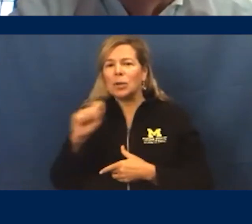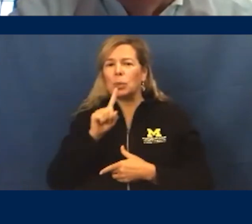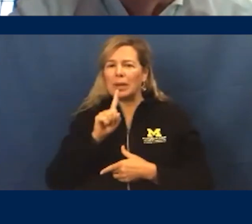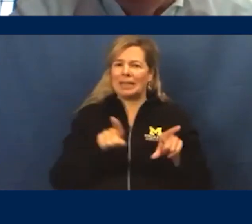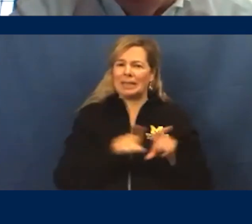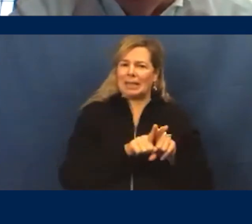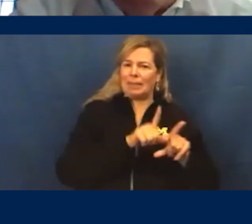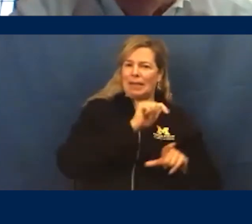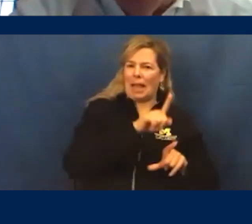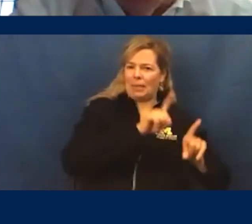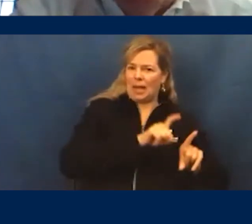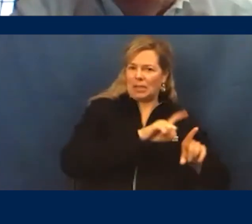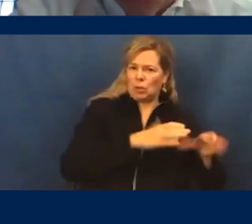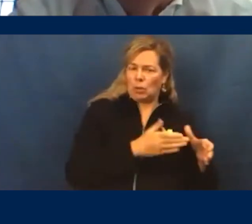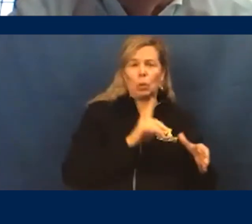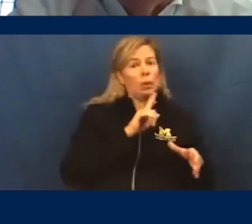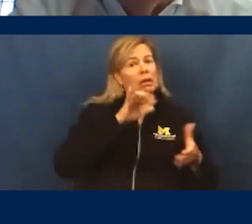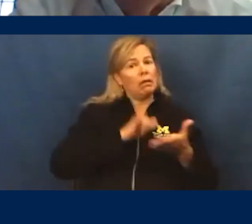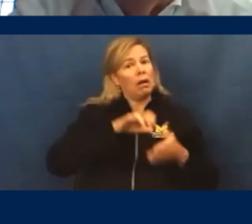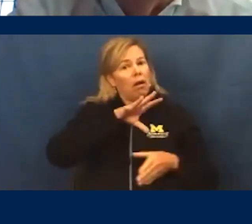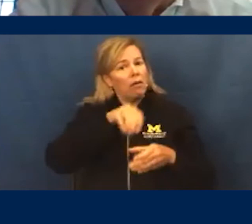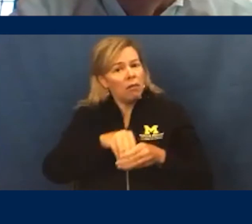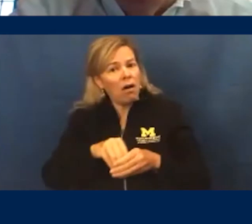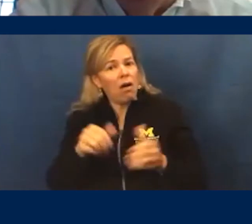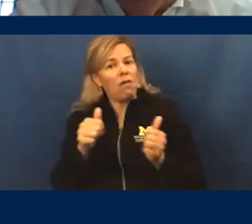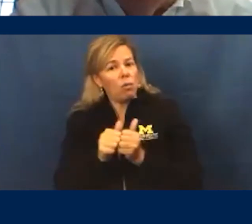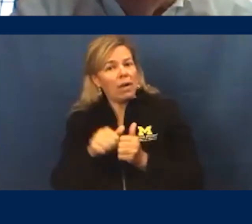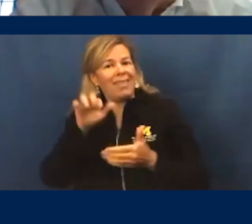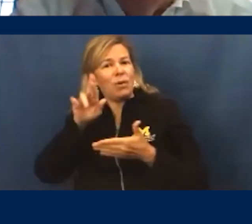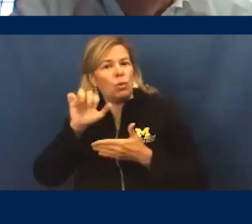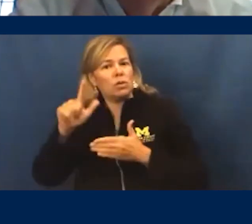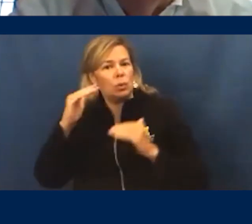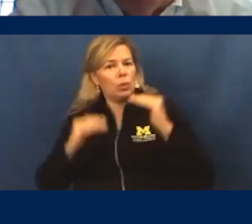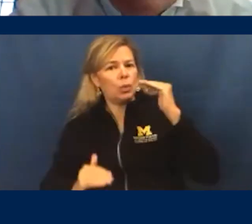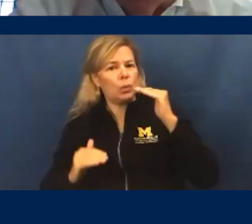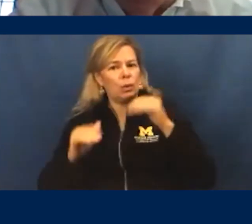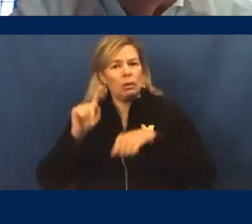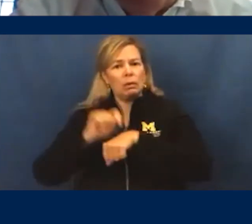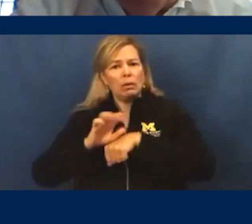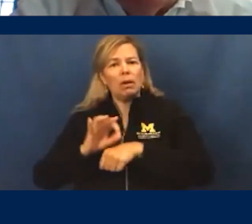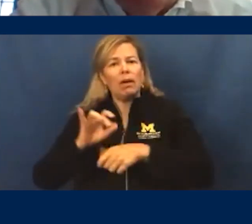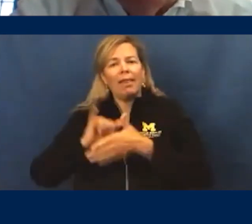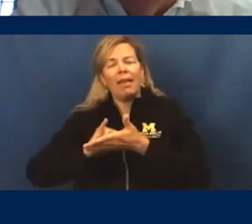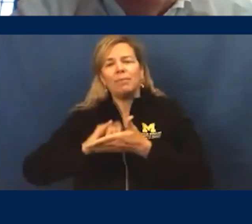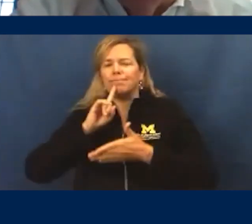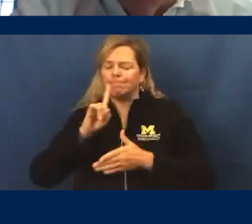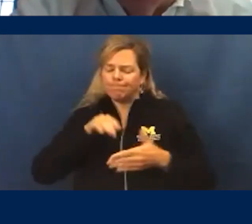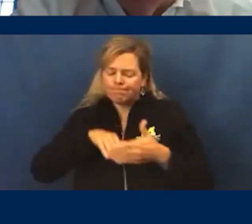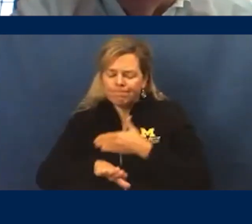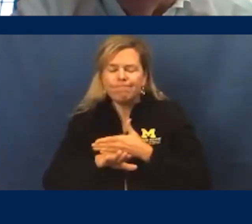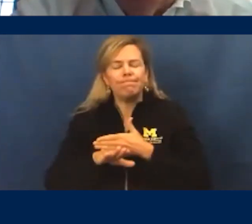the Racial Disparities Task Force. This work group has undertaken a number of initiatives to improve access to primary care